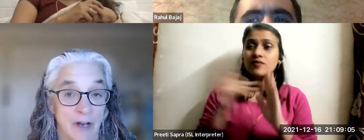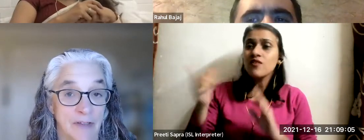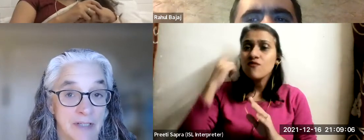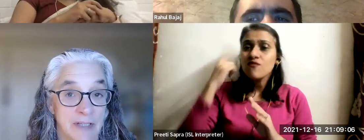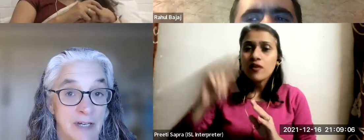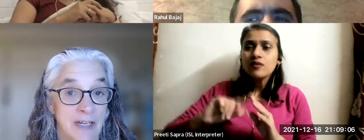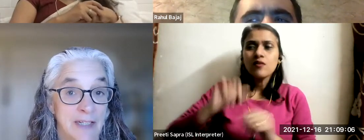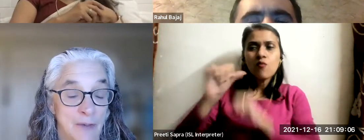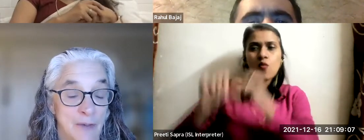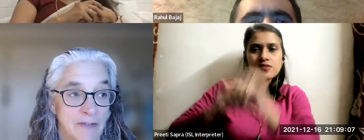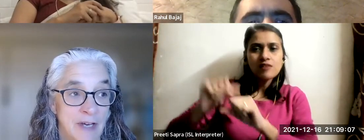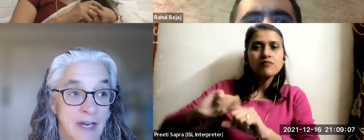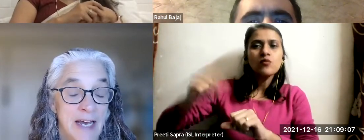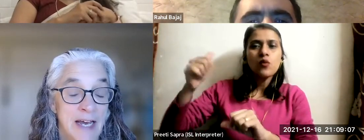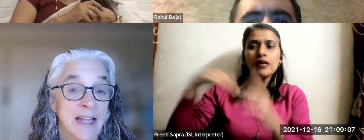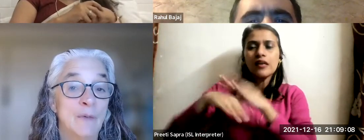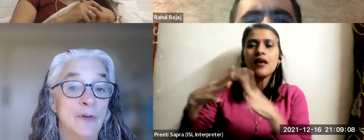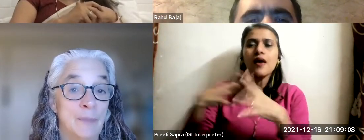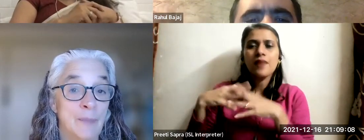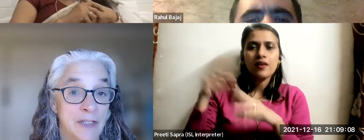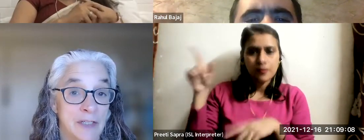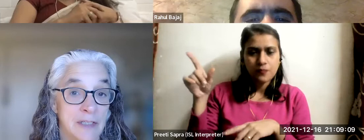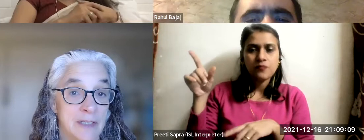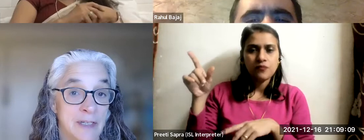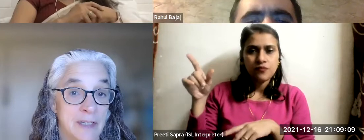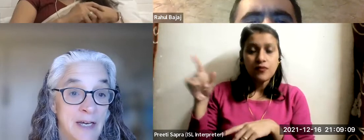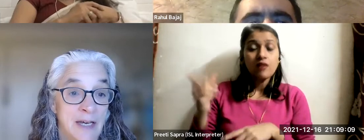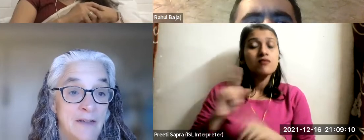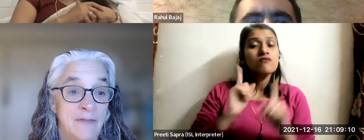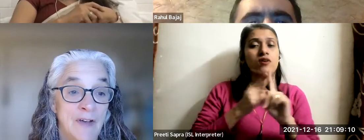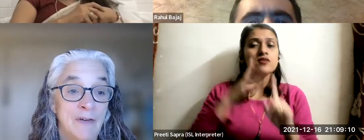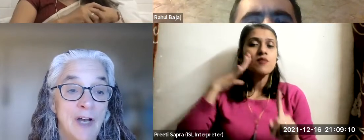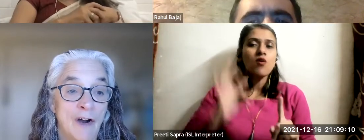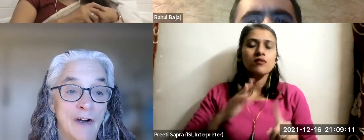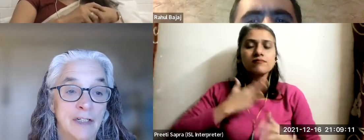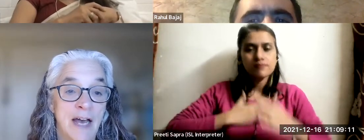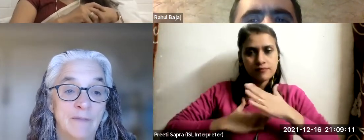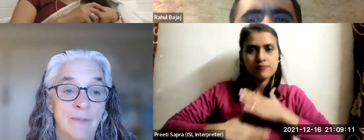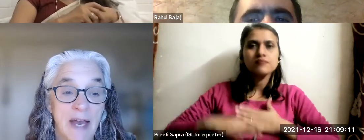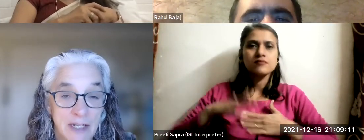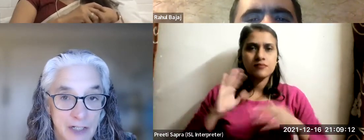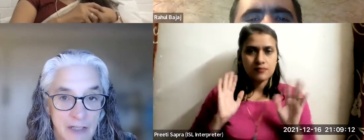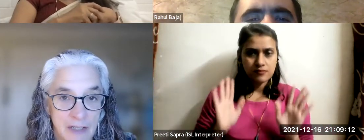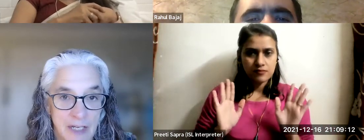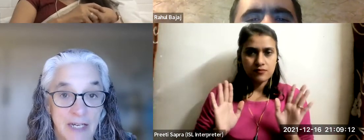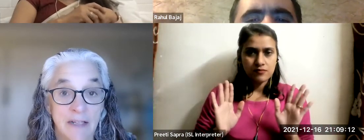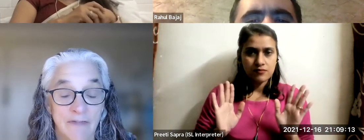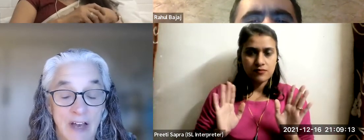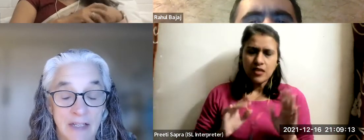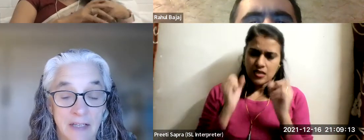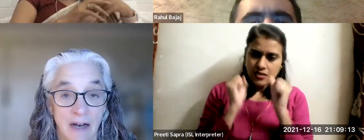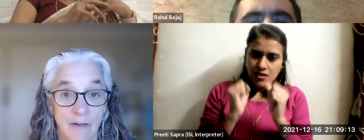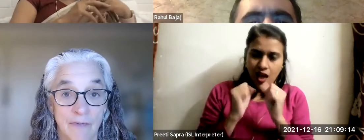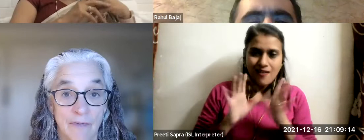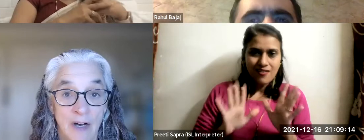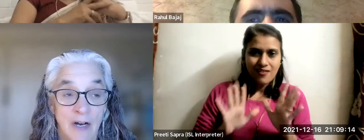this process in the US. And that word is patience. Yeah. It's very hard to have patience in the